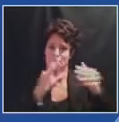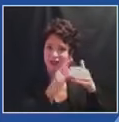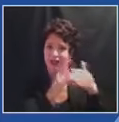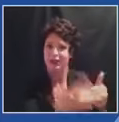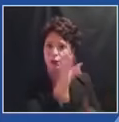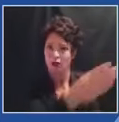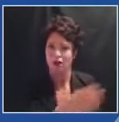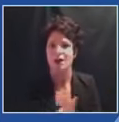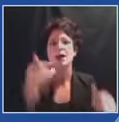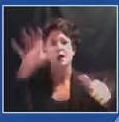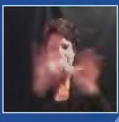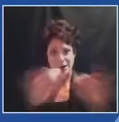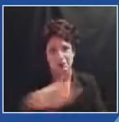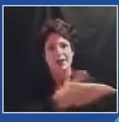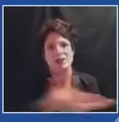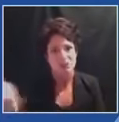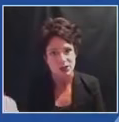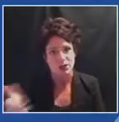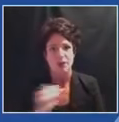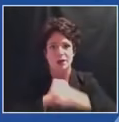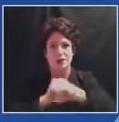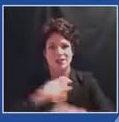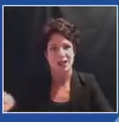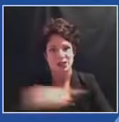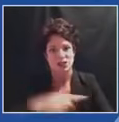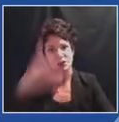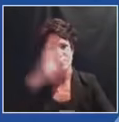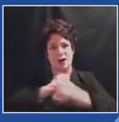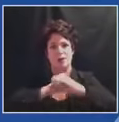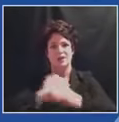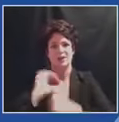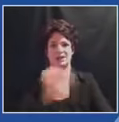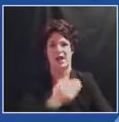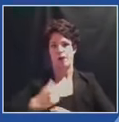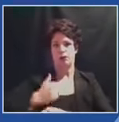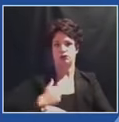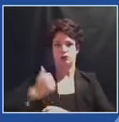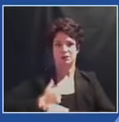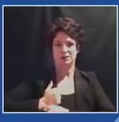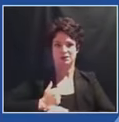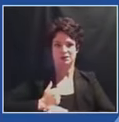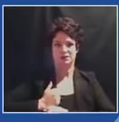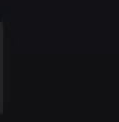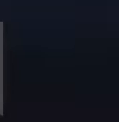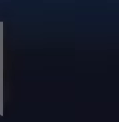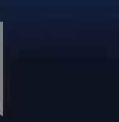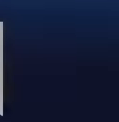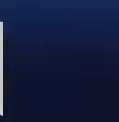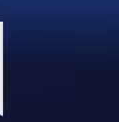God bless you all. May he protect you. May God protect our troops. Thank you.